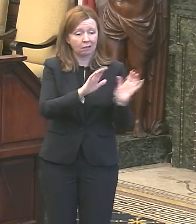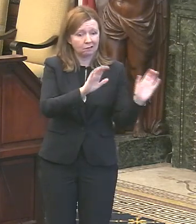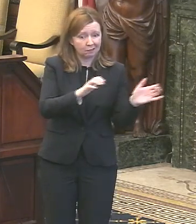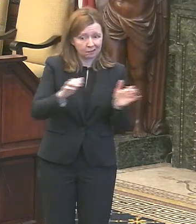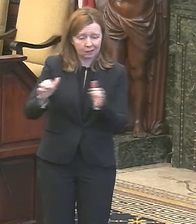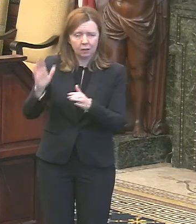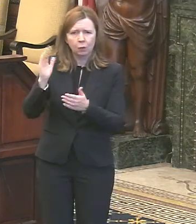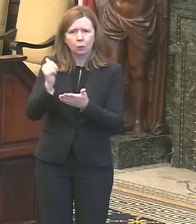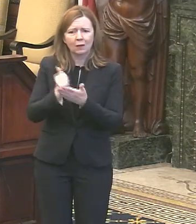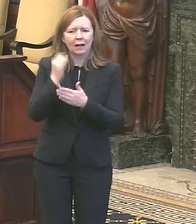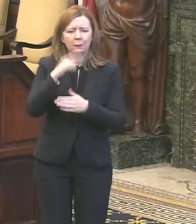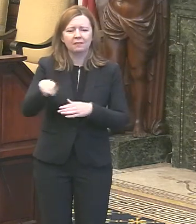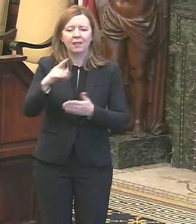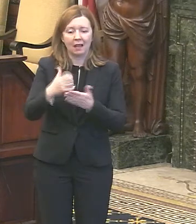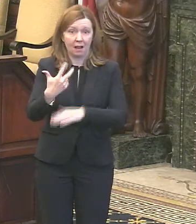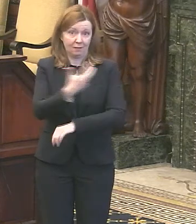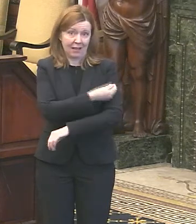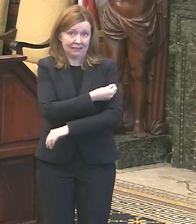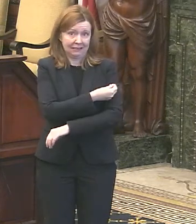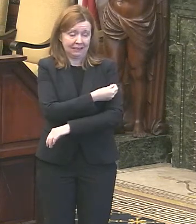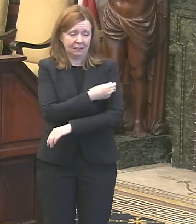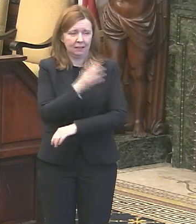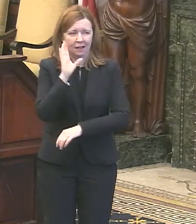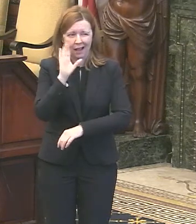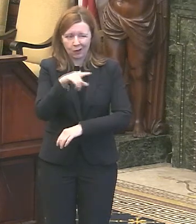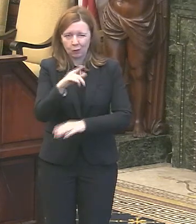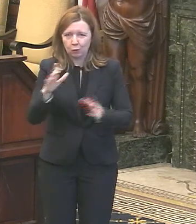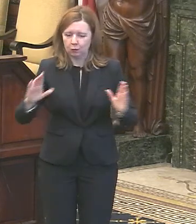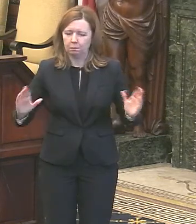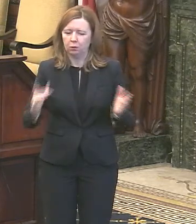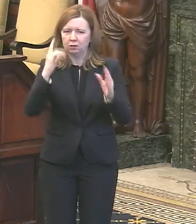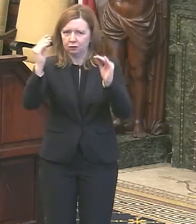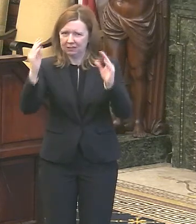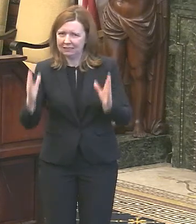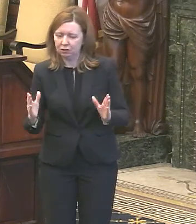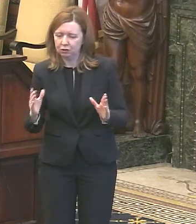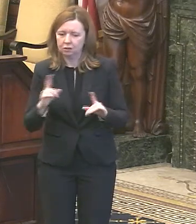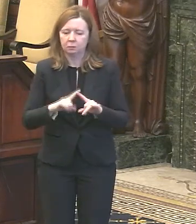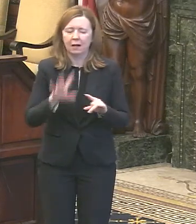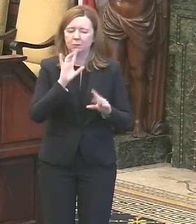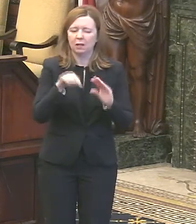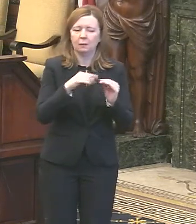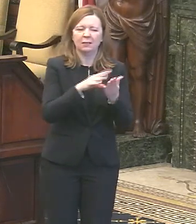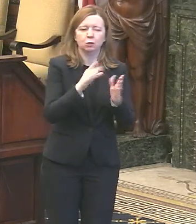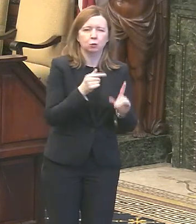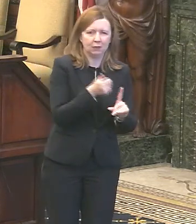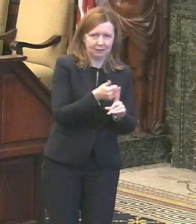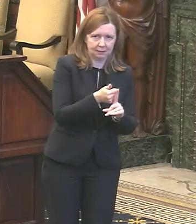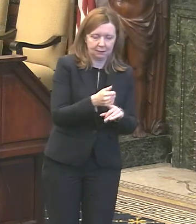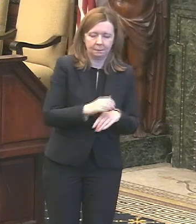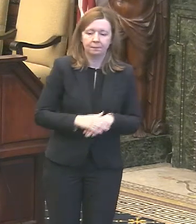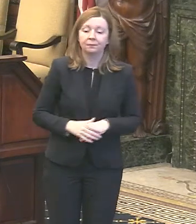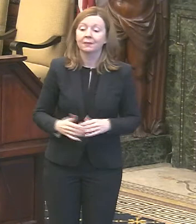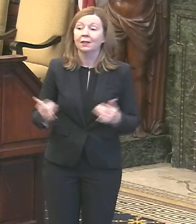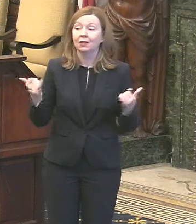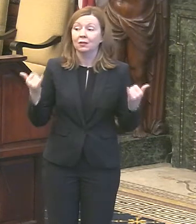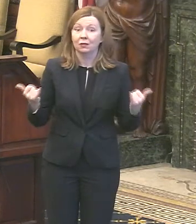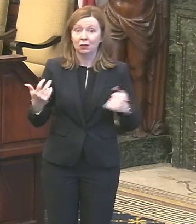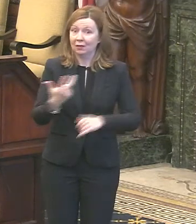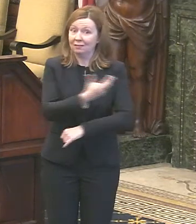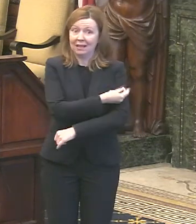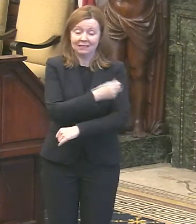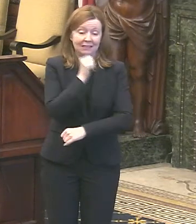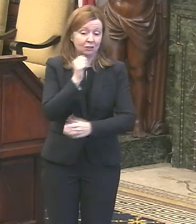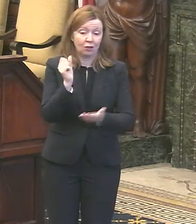have helped if they were vaccinated? I know you were pushing for the teachers, but we're talking about the students. Well, the current vaccines are